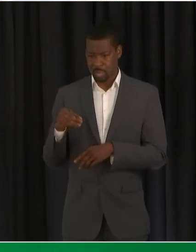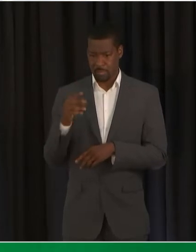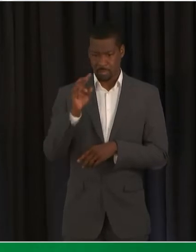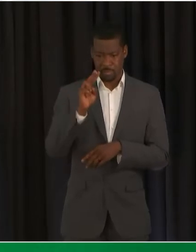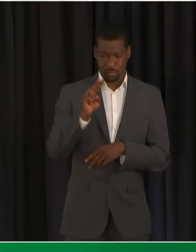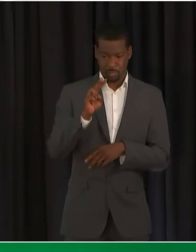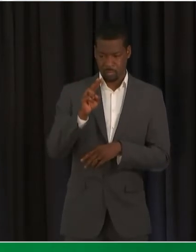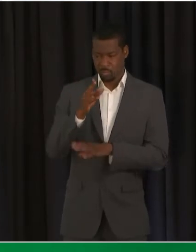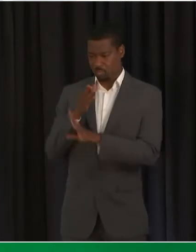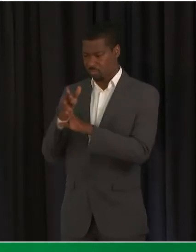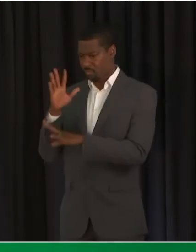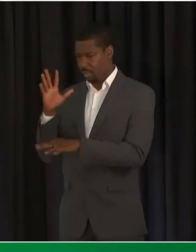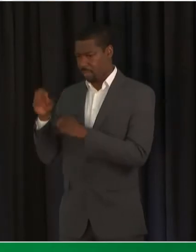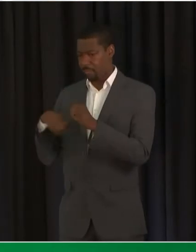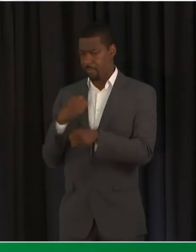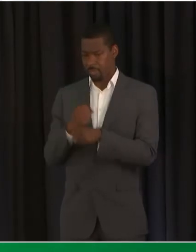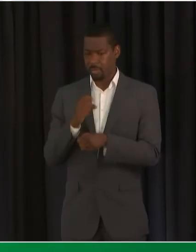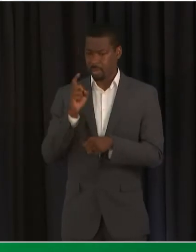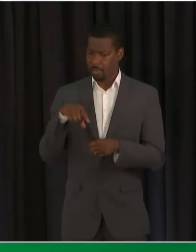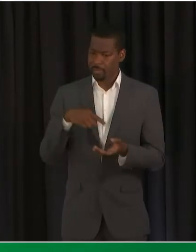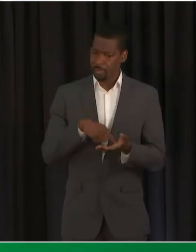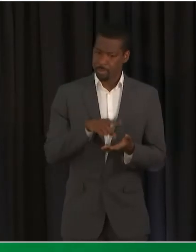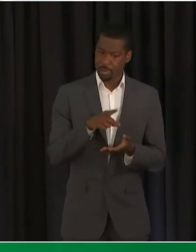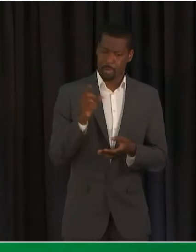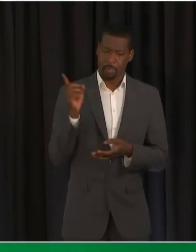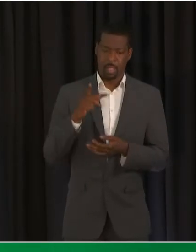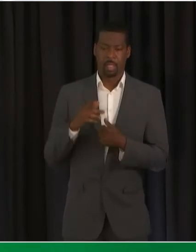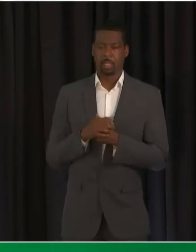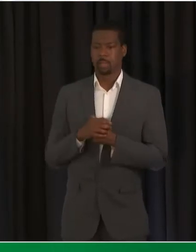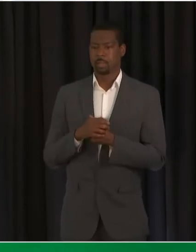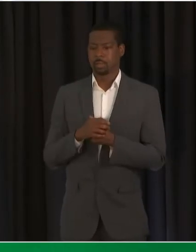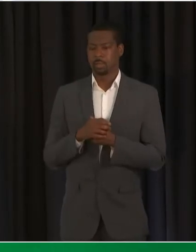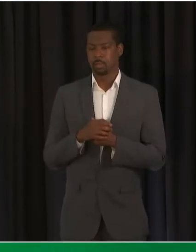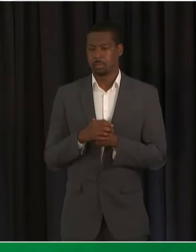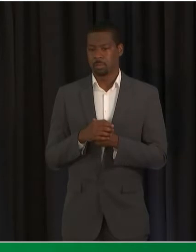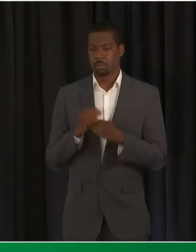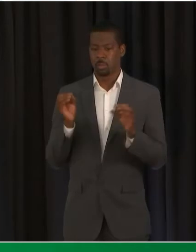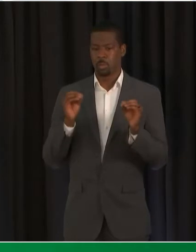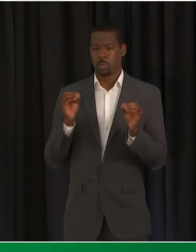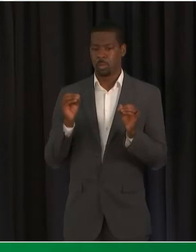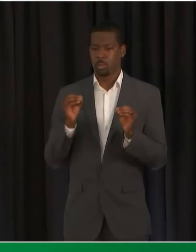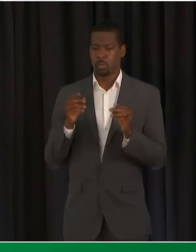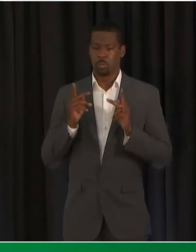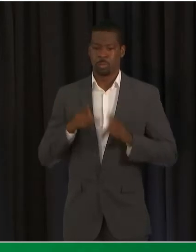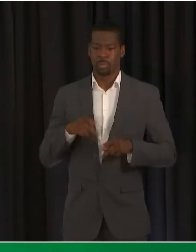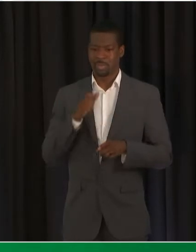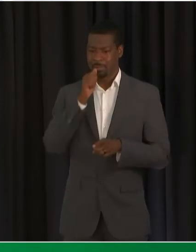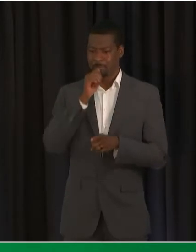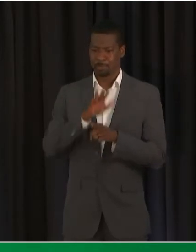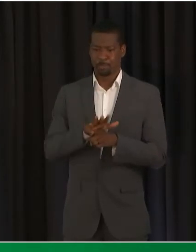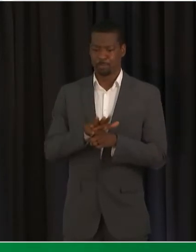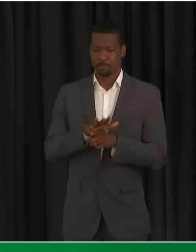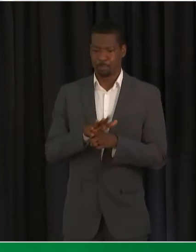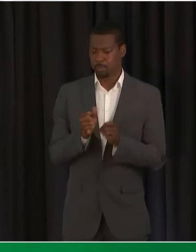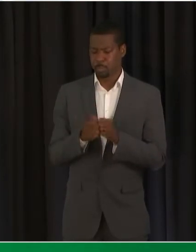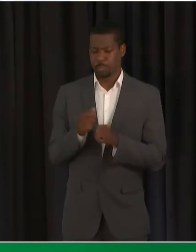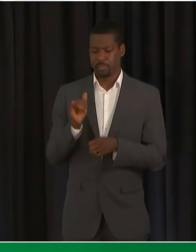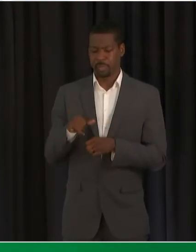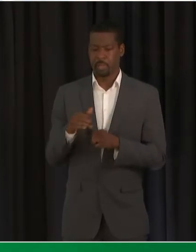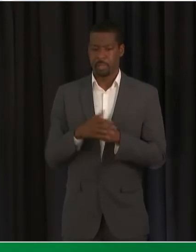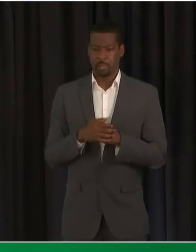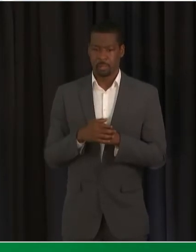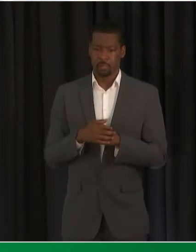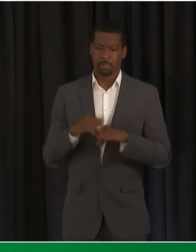to 5 year repayment period, and there are no collateral or personal guarantees for the PPP